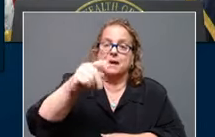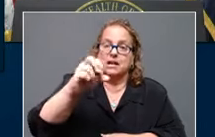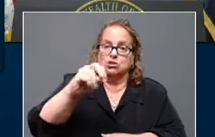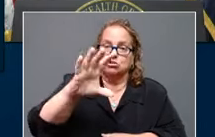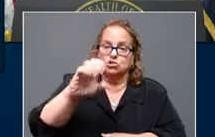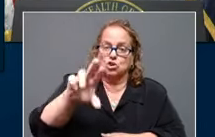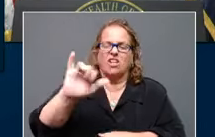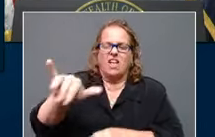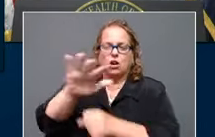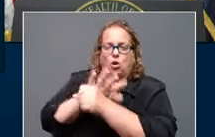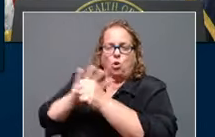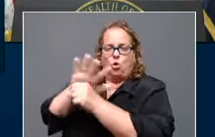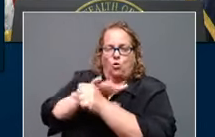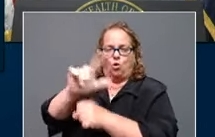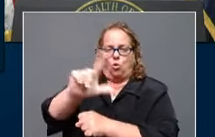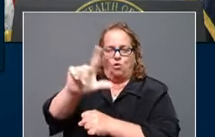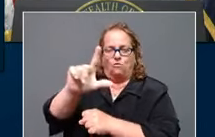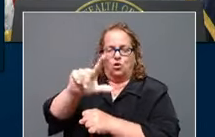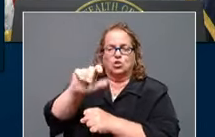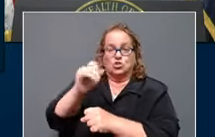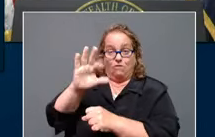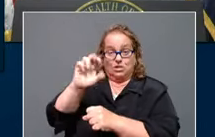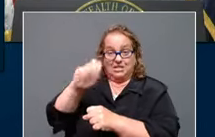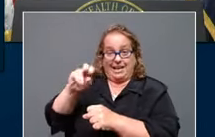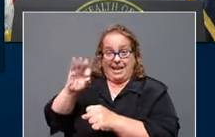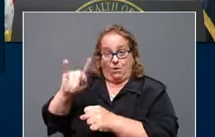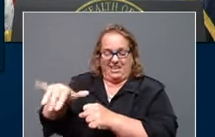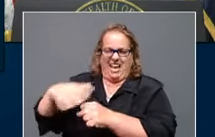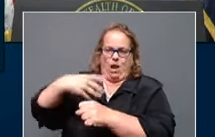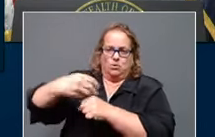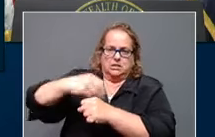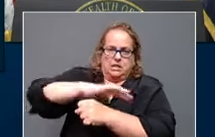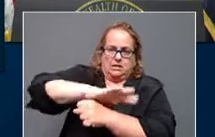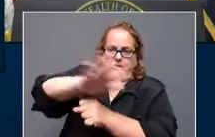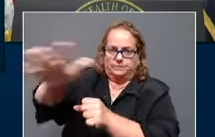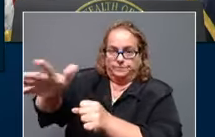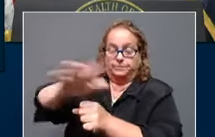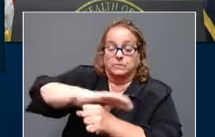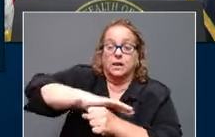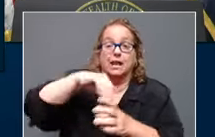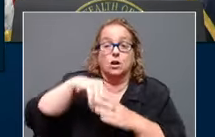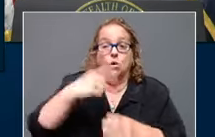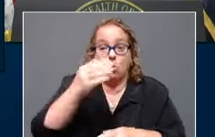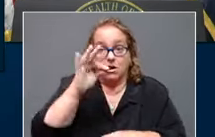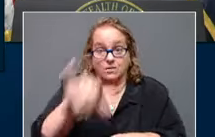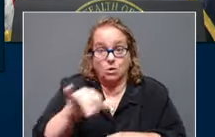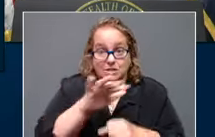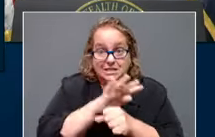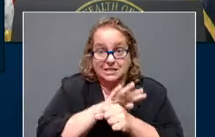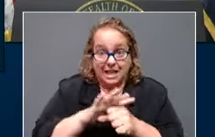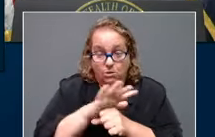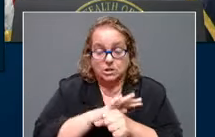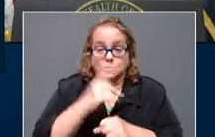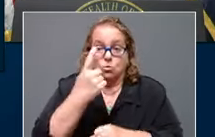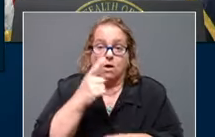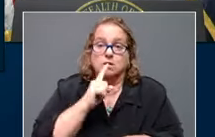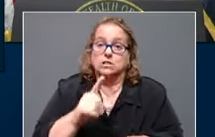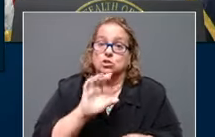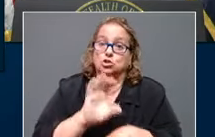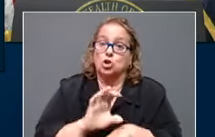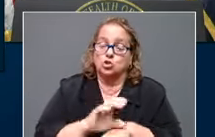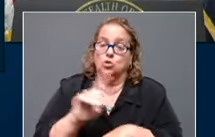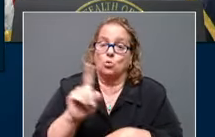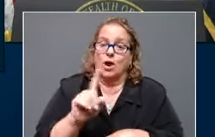who went on to expose folks at a daycare, another daycare, an assisted living facility, somewhere in a different state, and